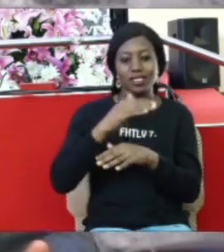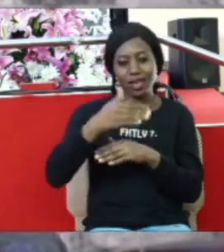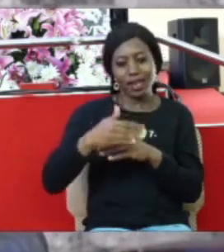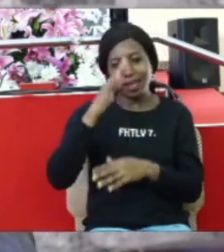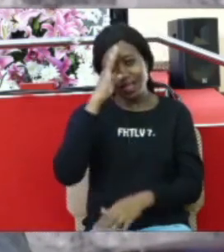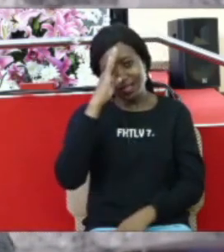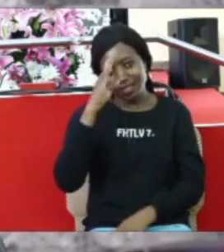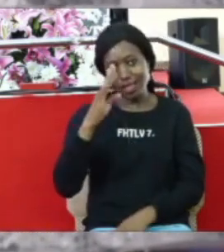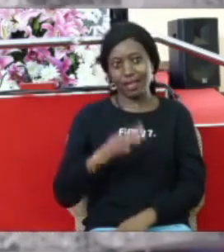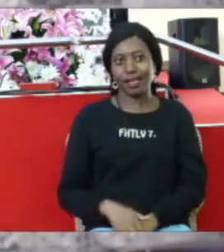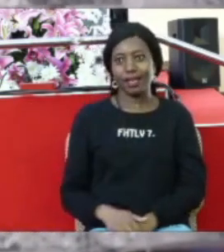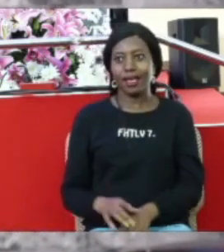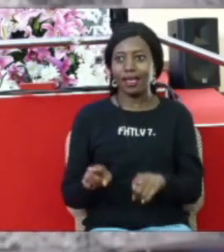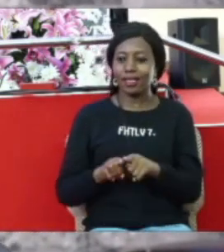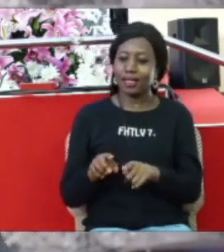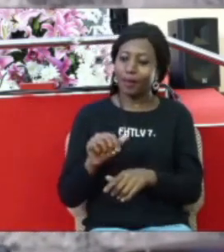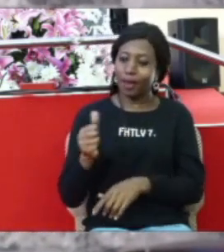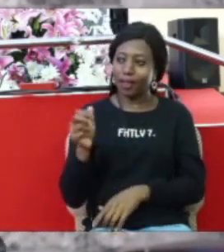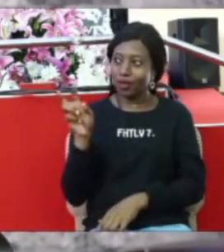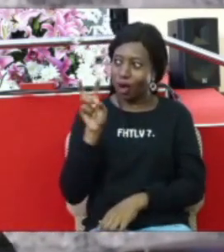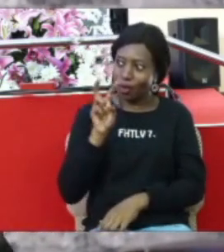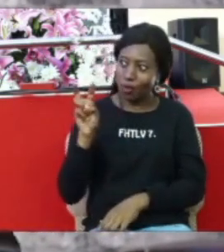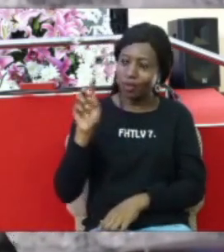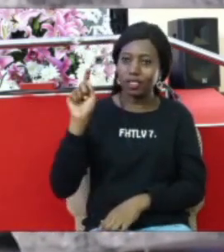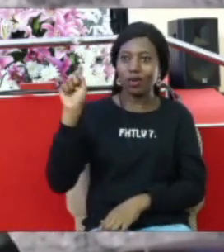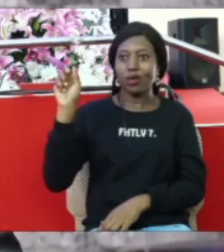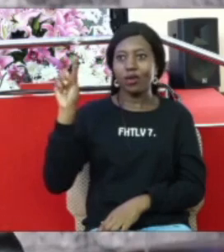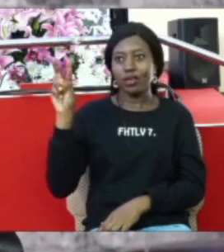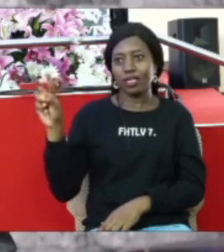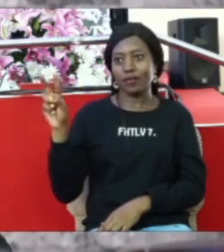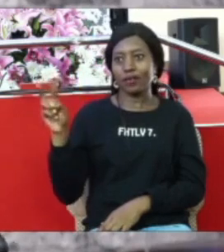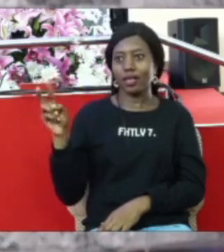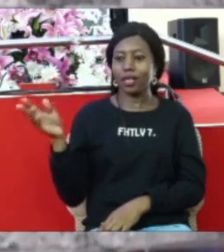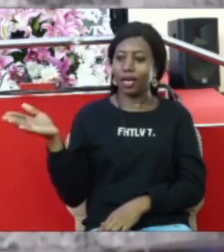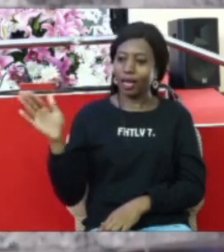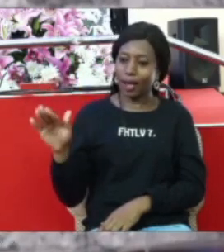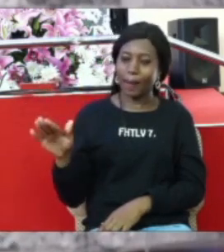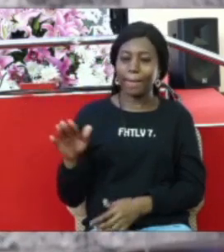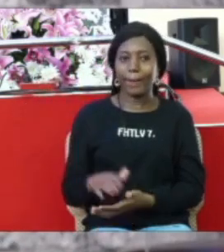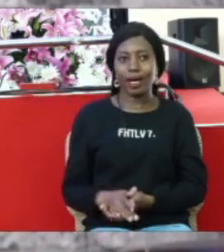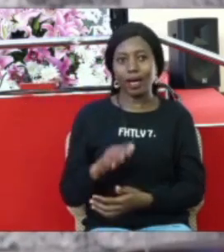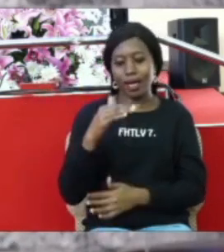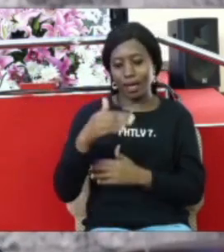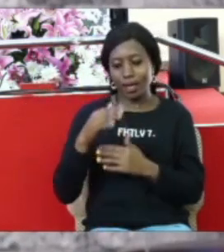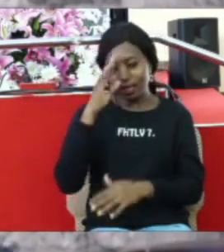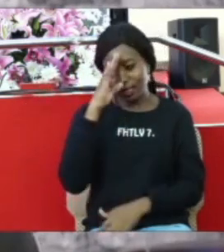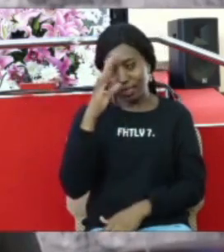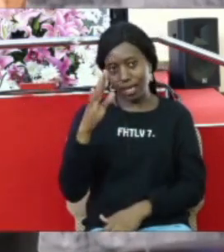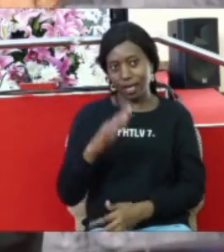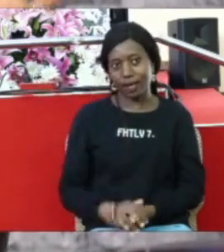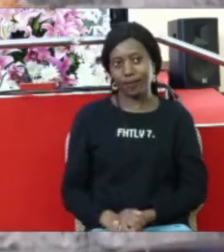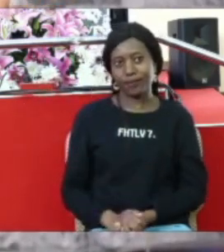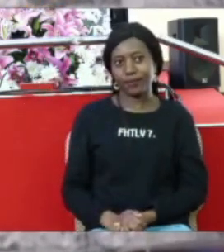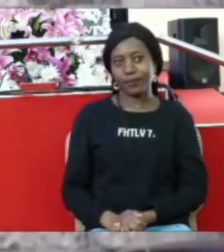that you can also view us. We'll be looking at stepping into giving by faith. Because you see, if